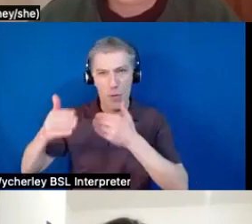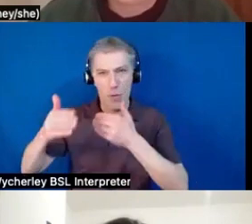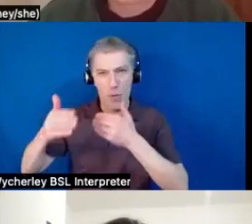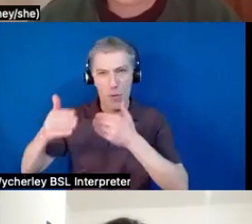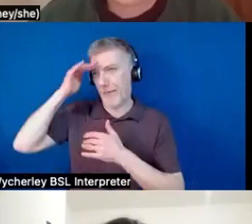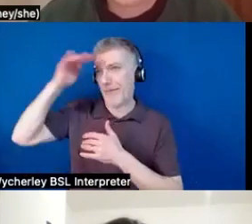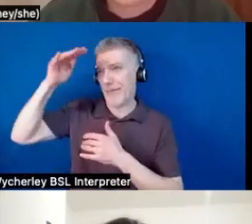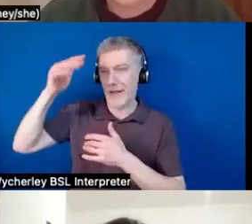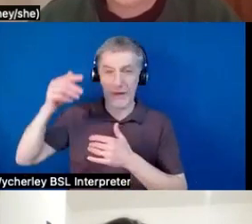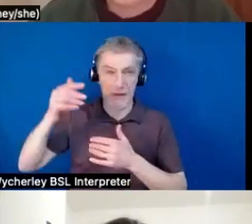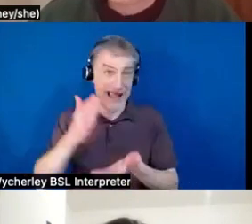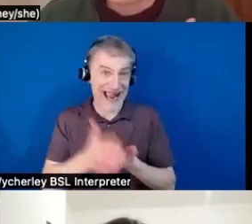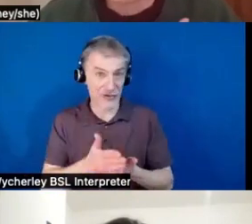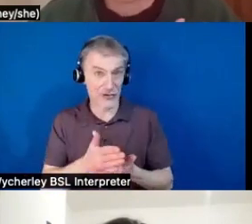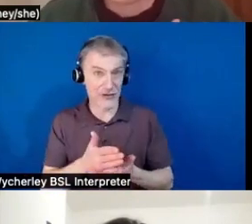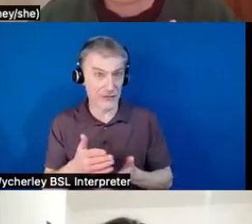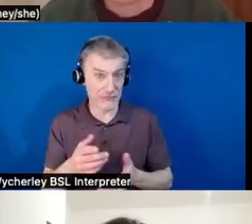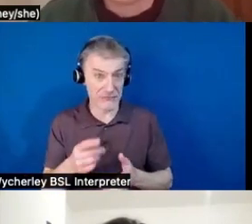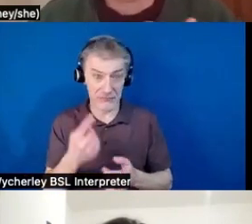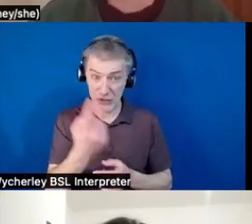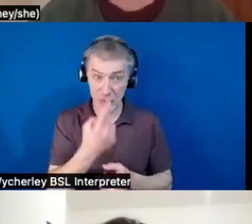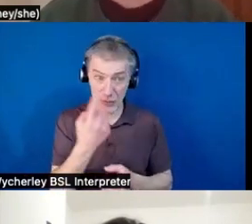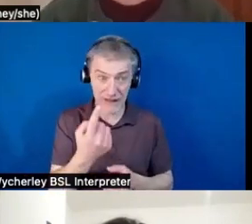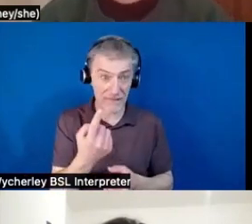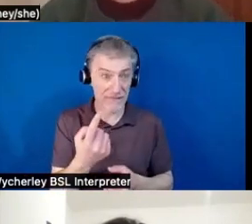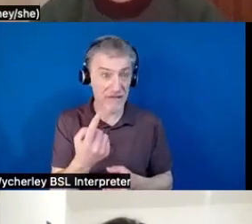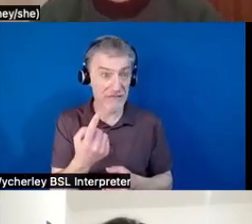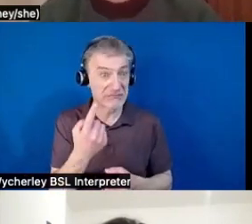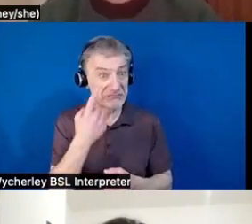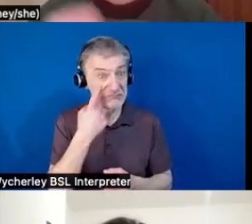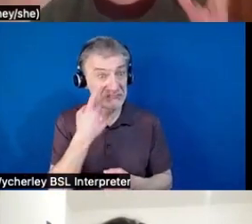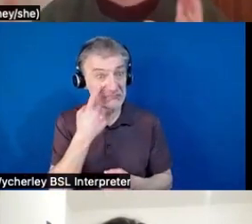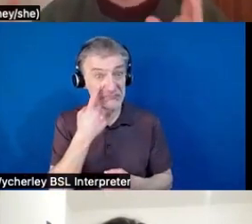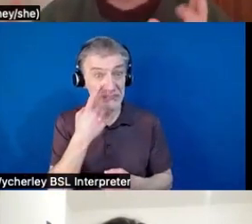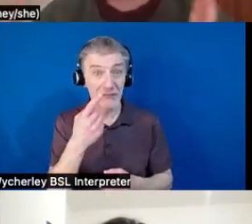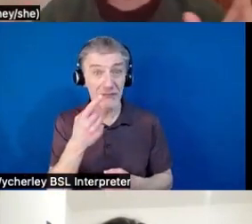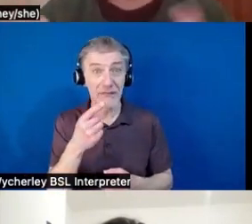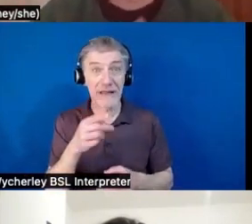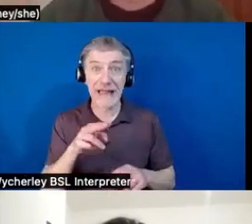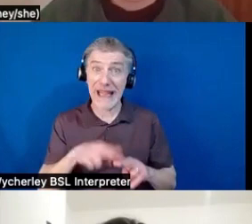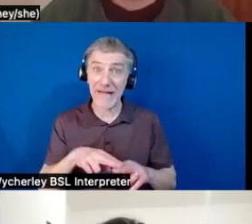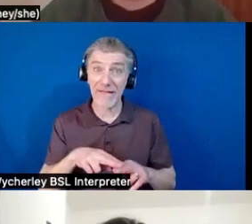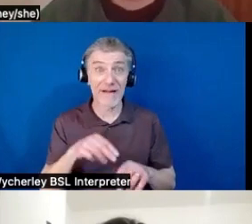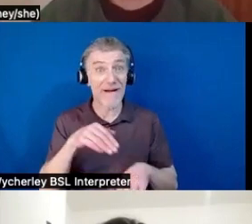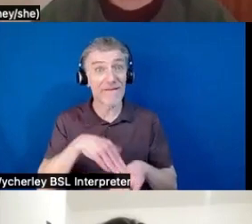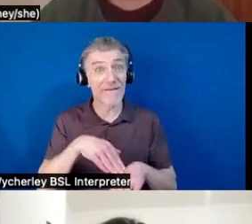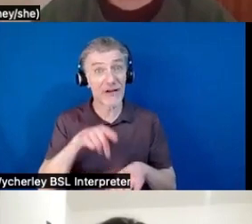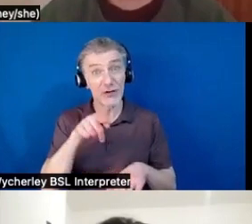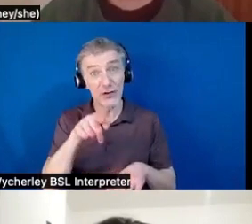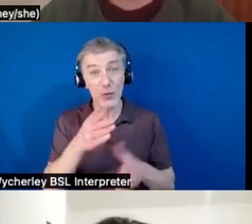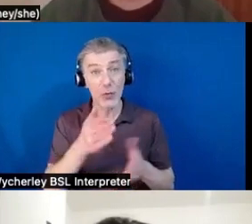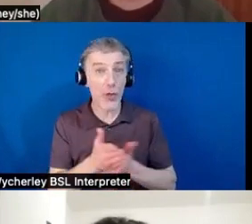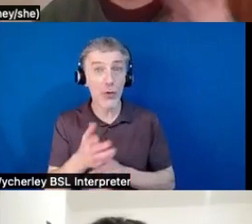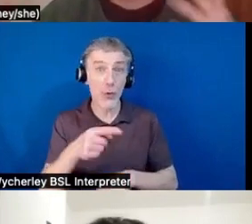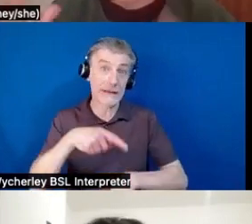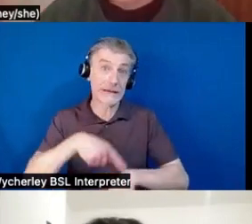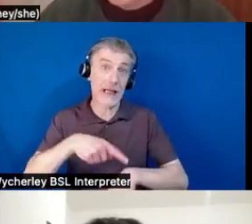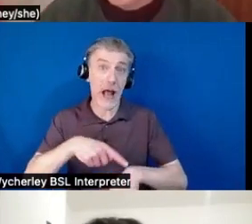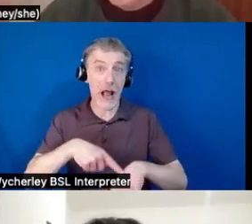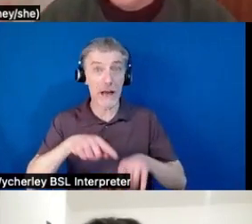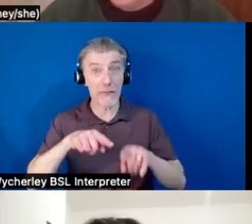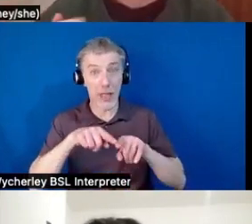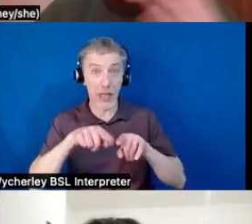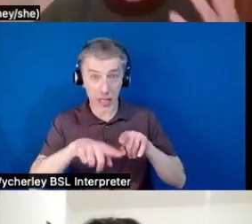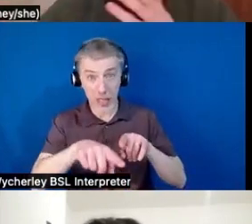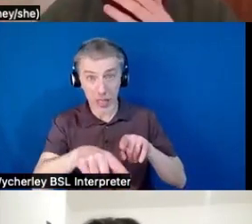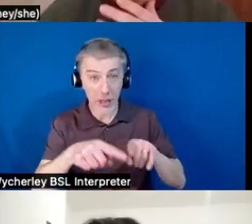how might experience of fragmentation for you relate to time, relate to your body